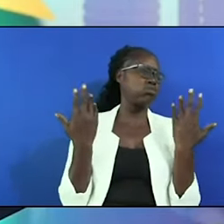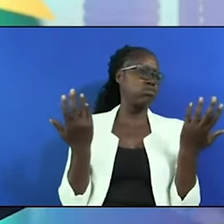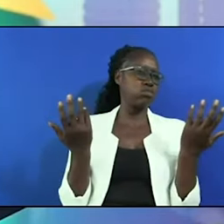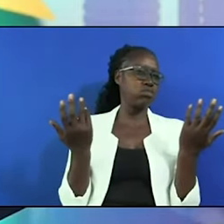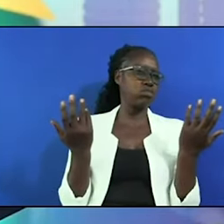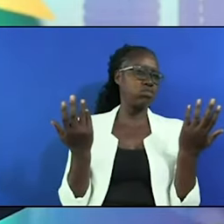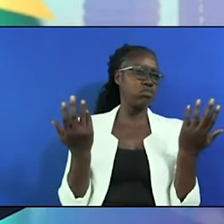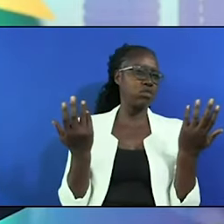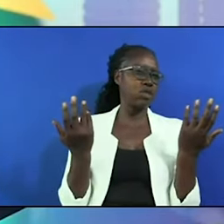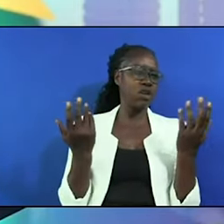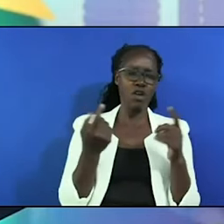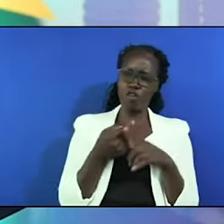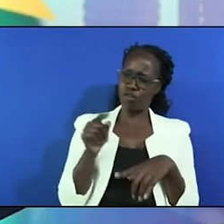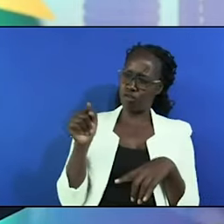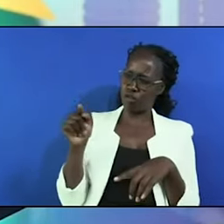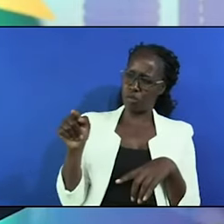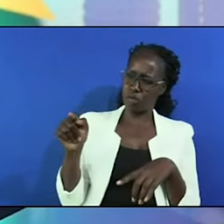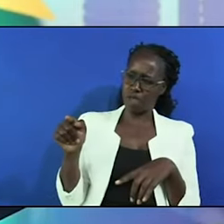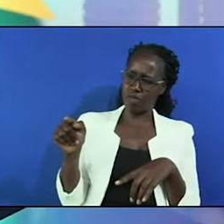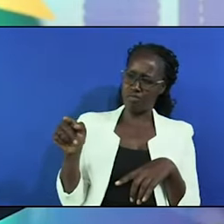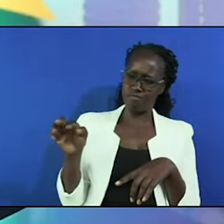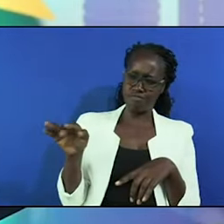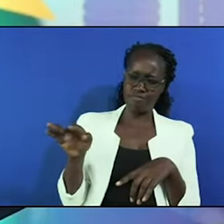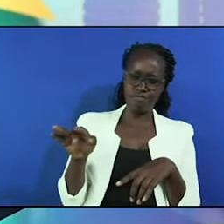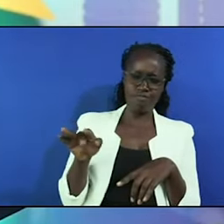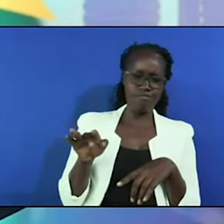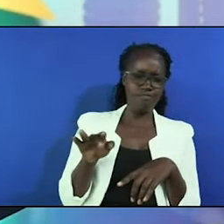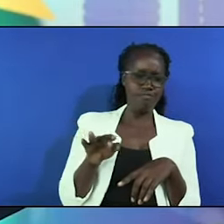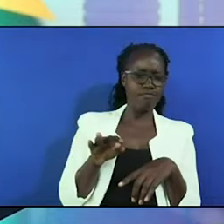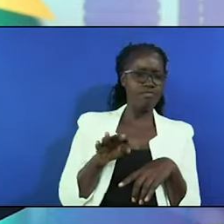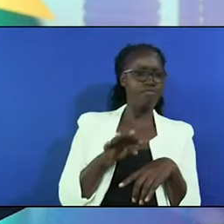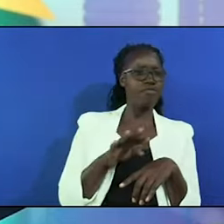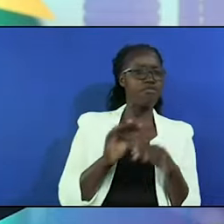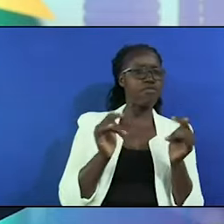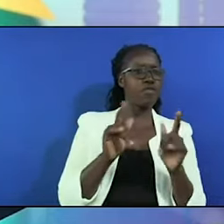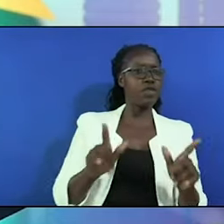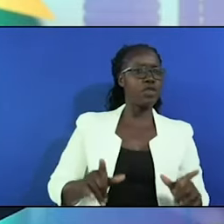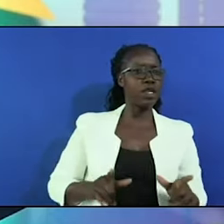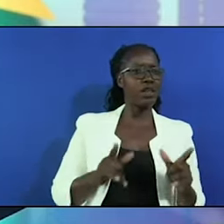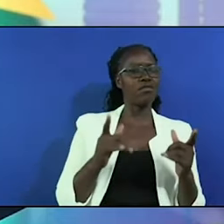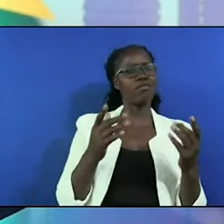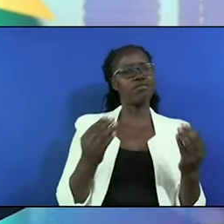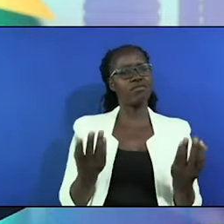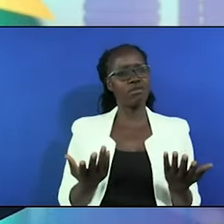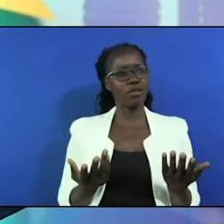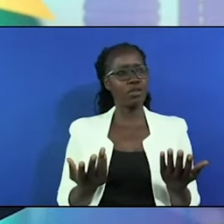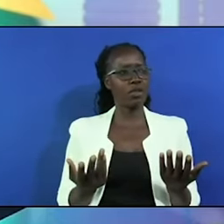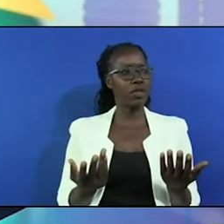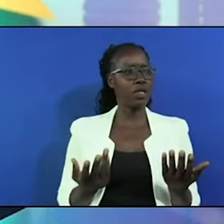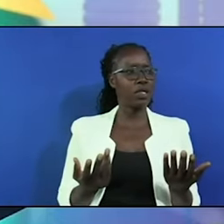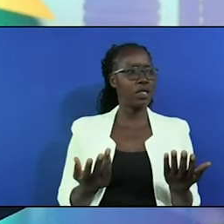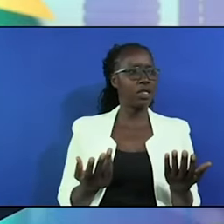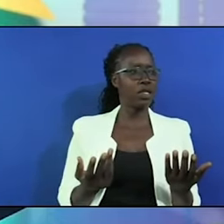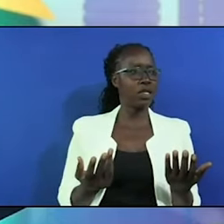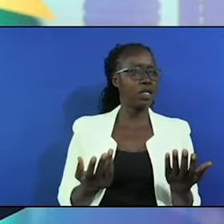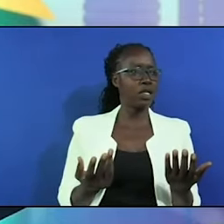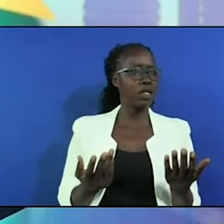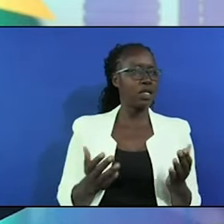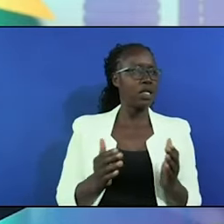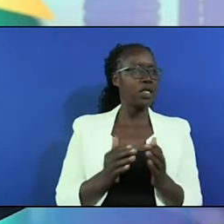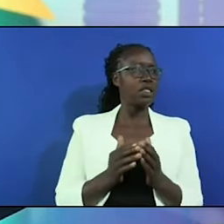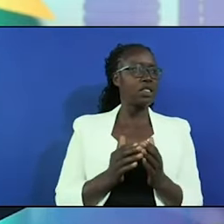because you may want to compare where you guys from New Life made me sleep. Because there's a